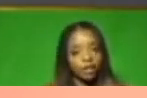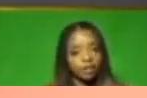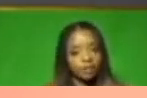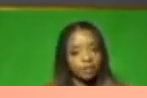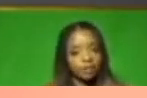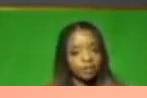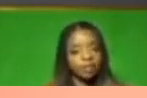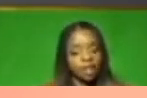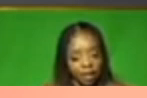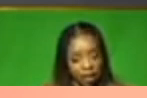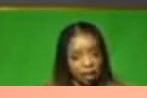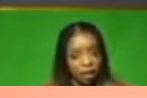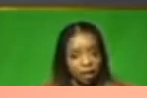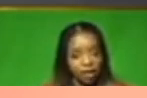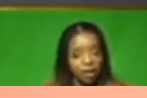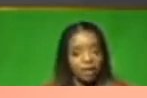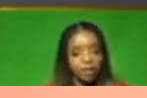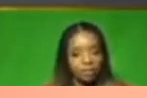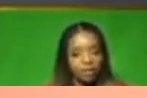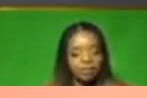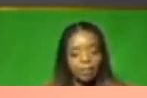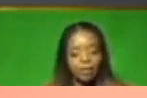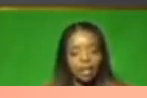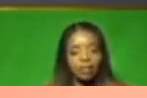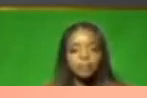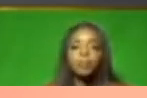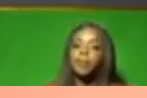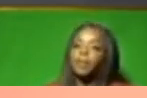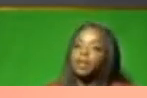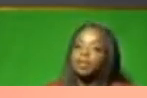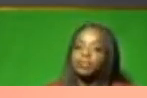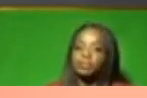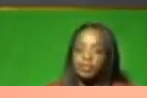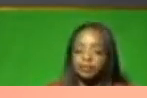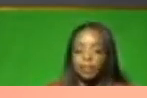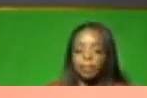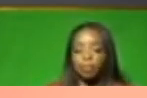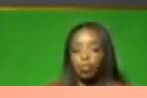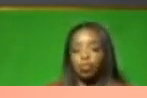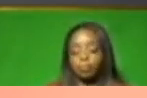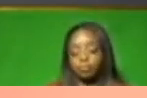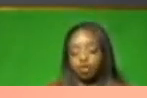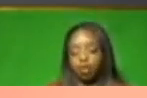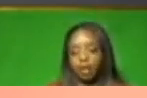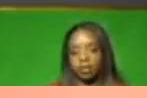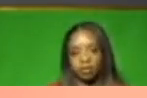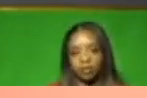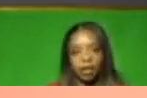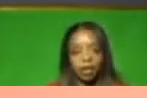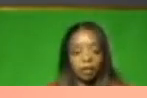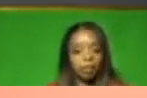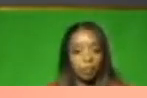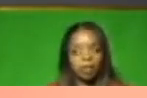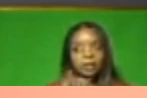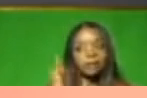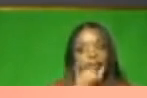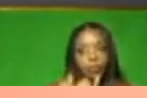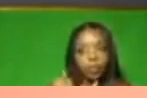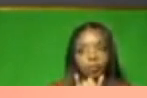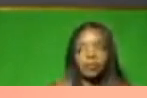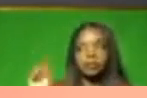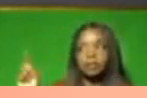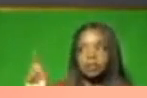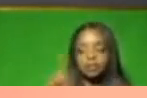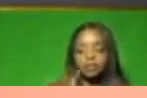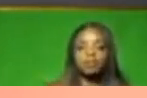are making to the country's productive capacity and competitiveness, they are also